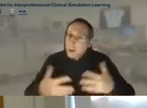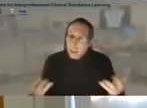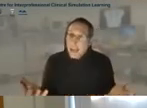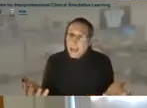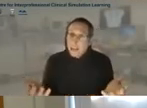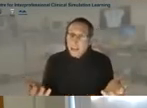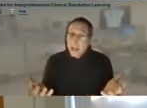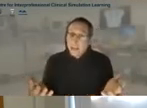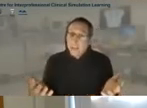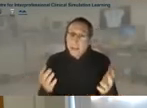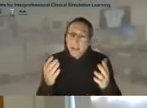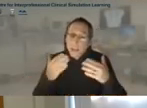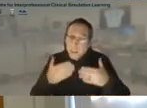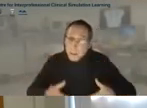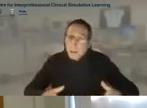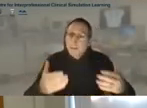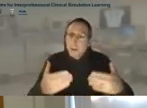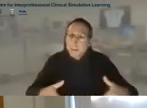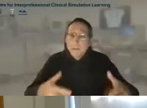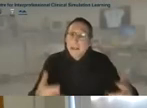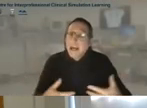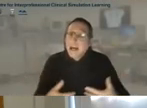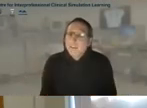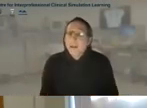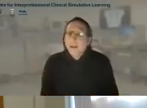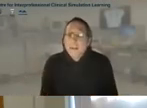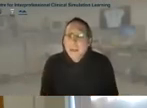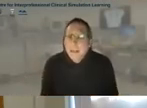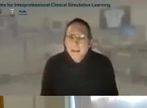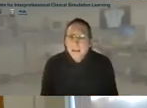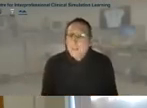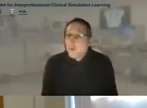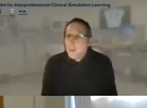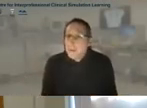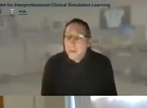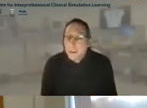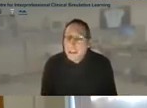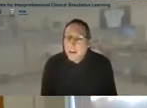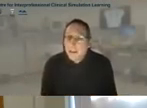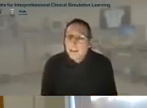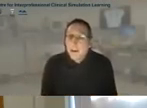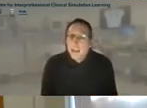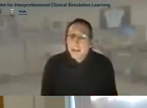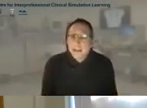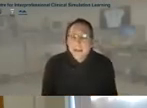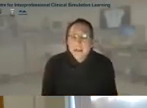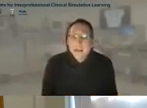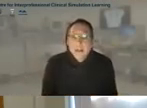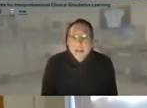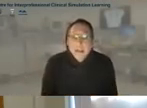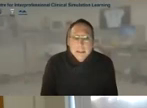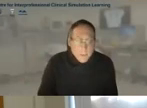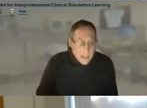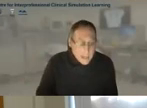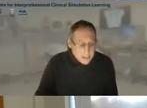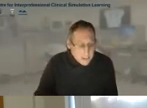who's gonna action those items? And who's gonna be responsible and accountable to making these improvements or to sharing this knowledge?